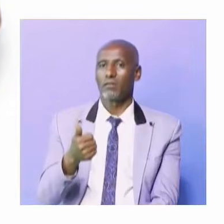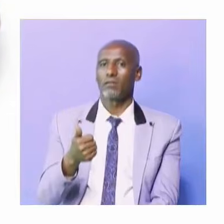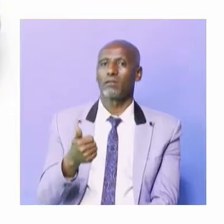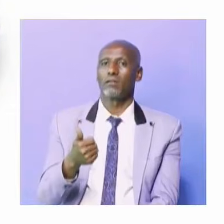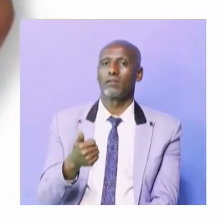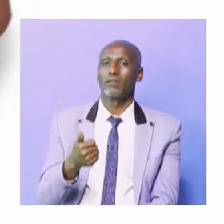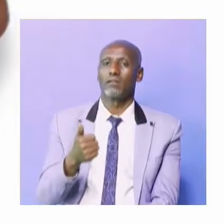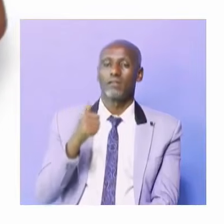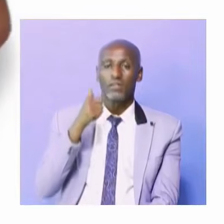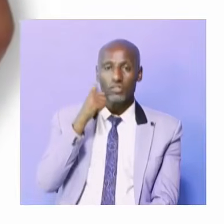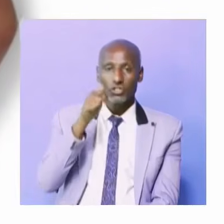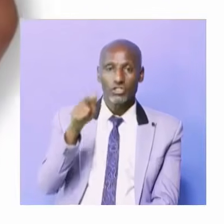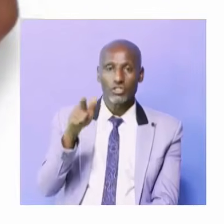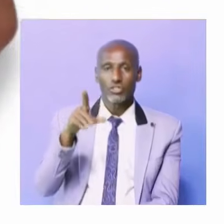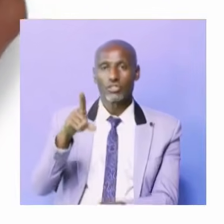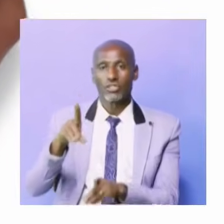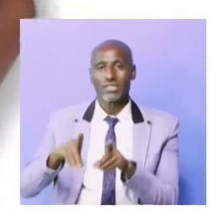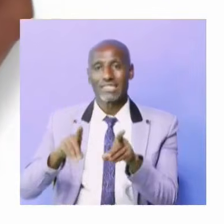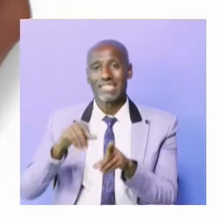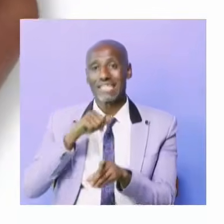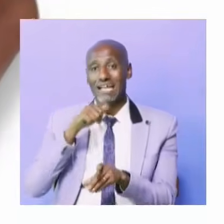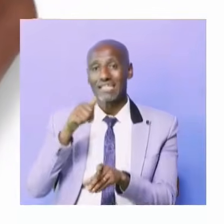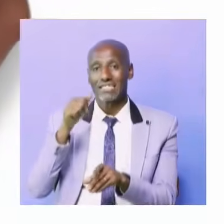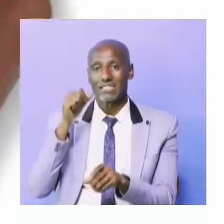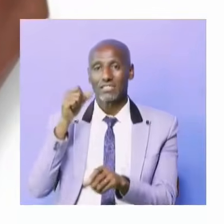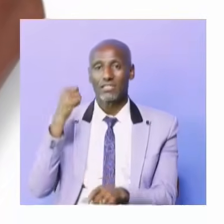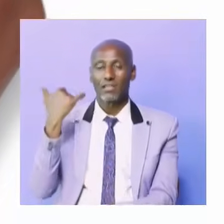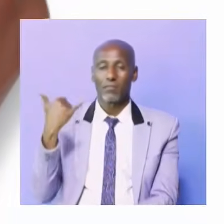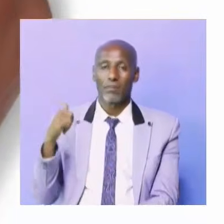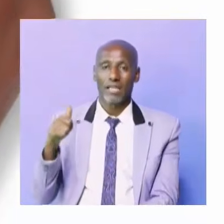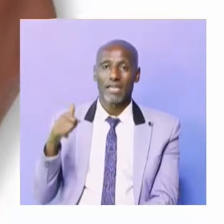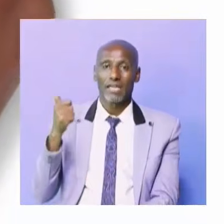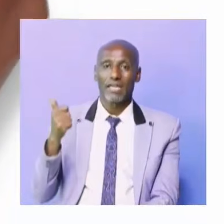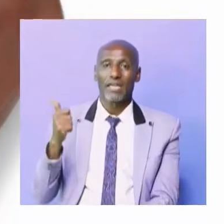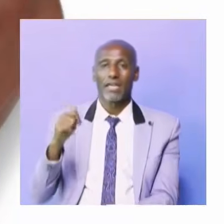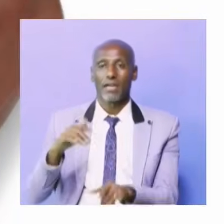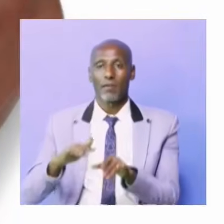She doesn't play a piano.